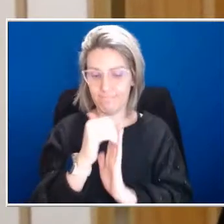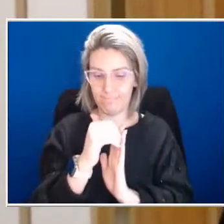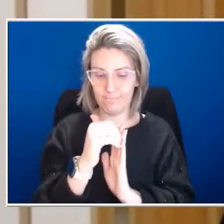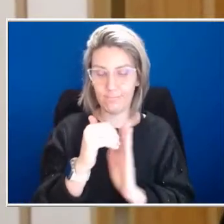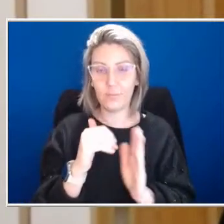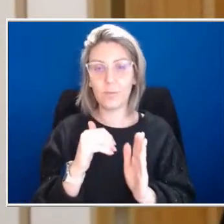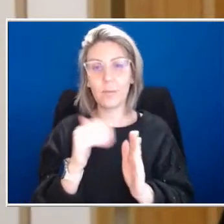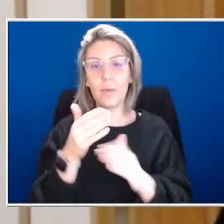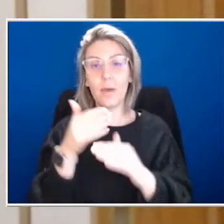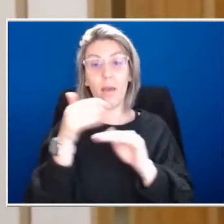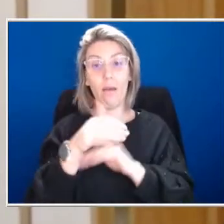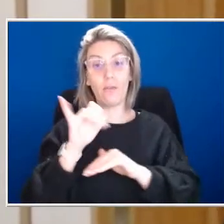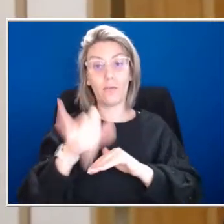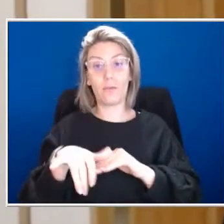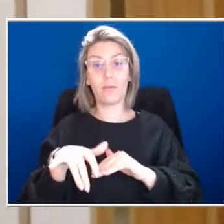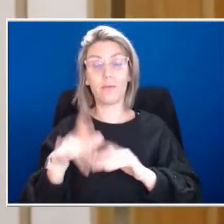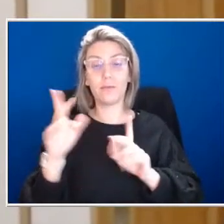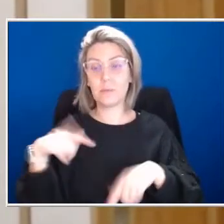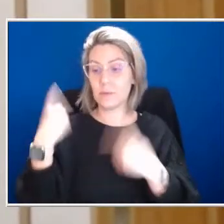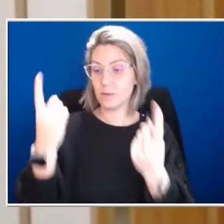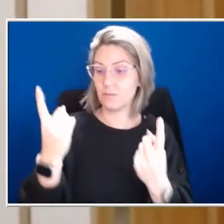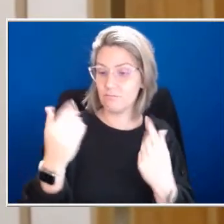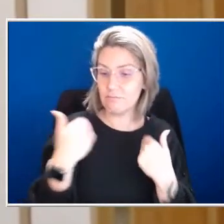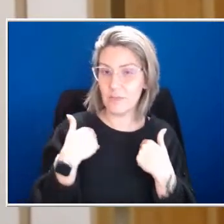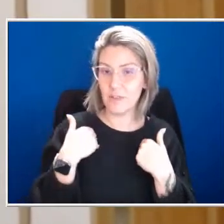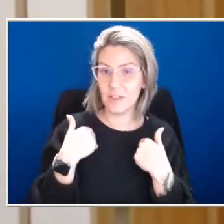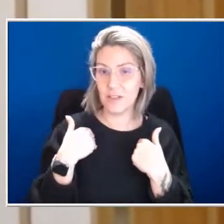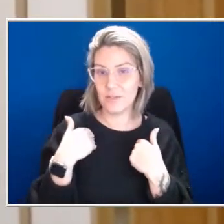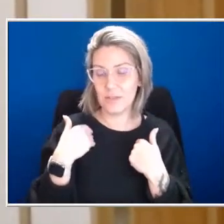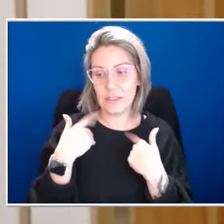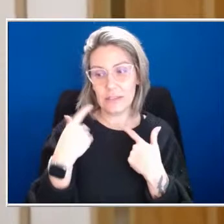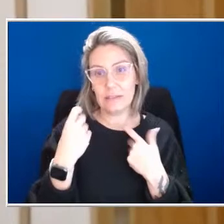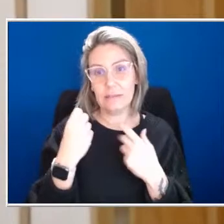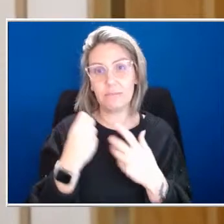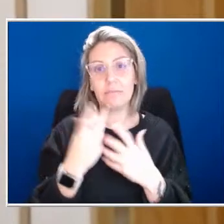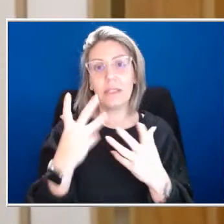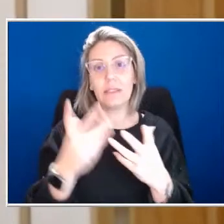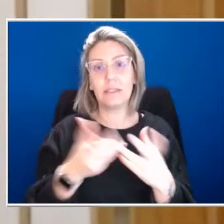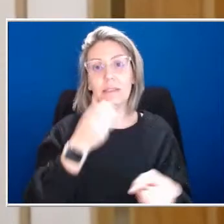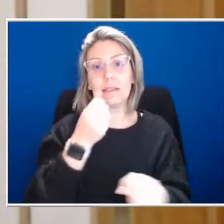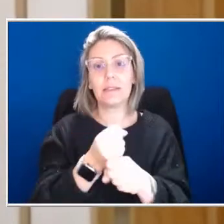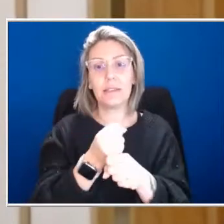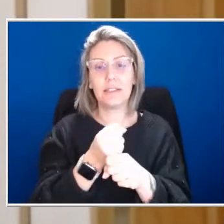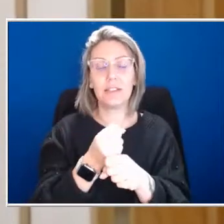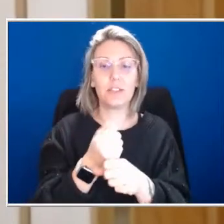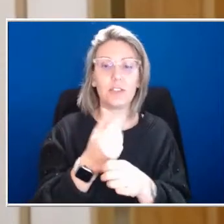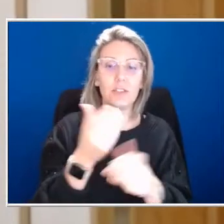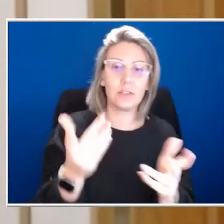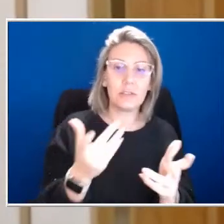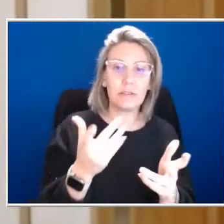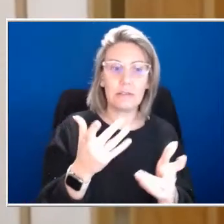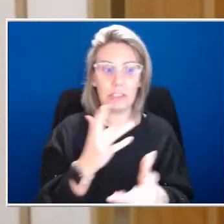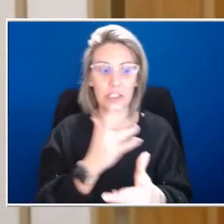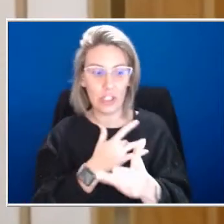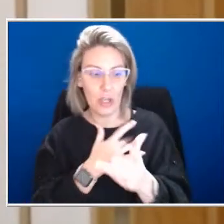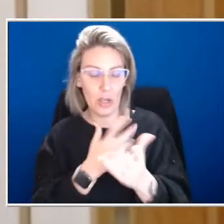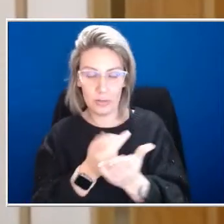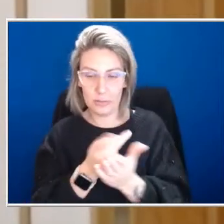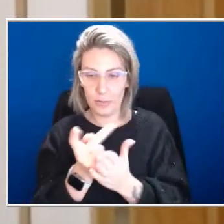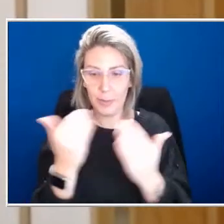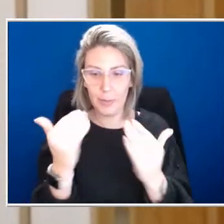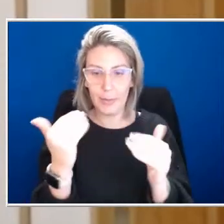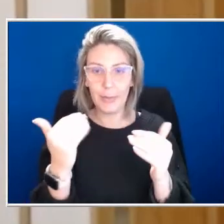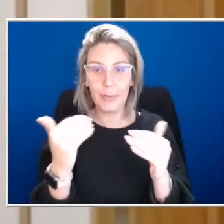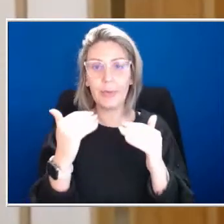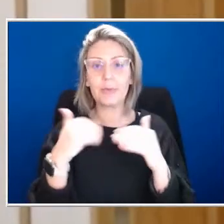And after that, since he had it for years, he had kind of end-stage heart involvement. The next